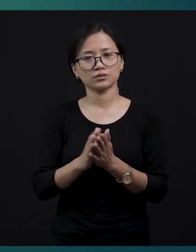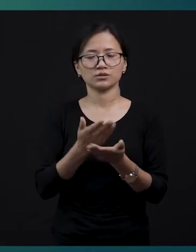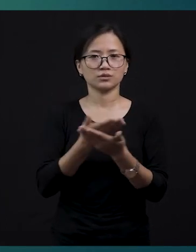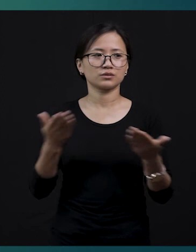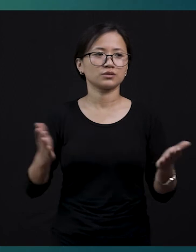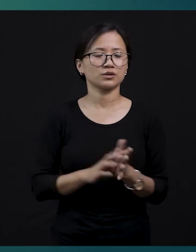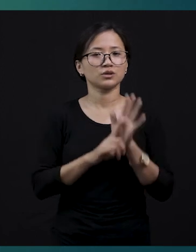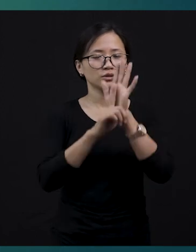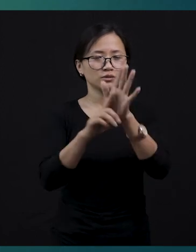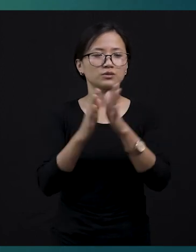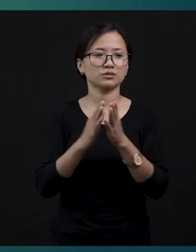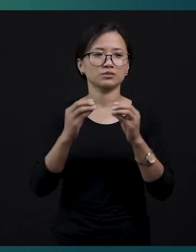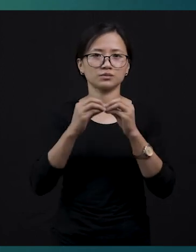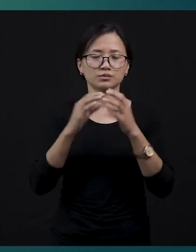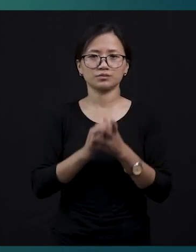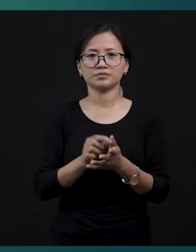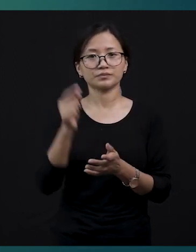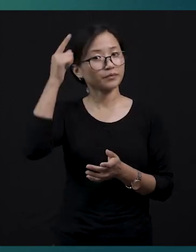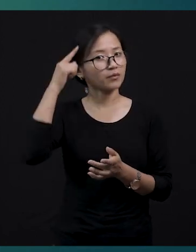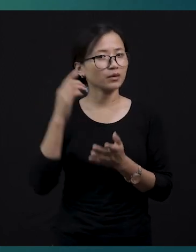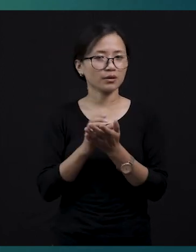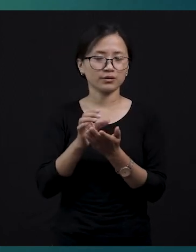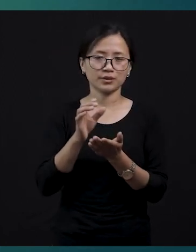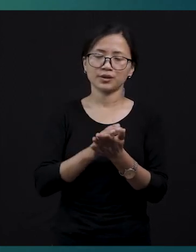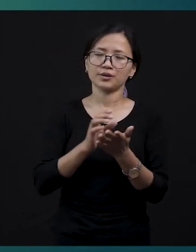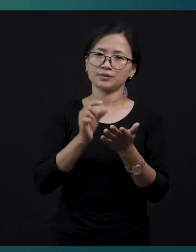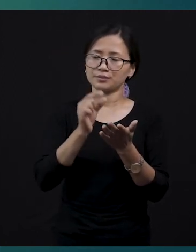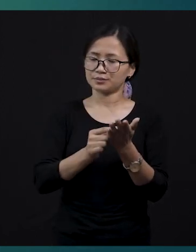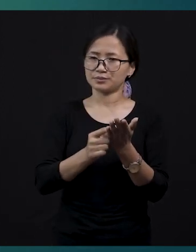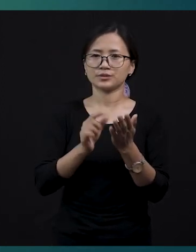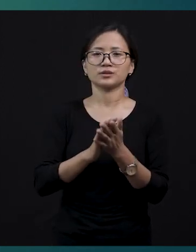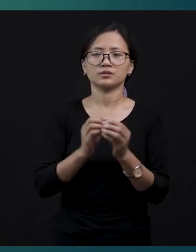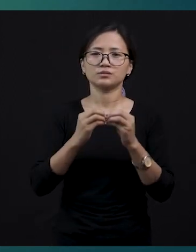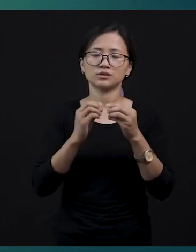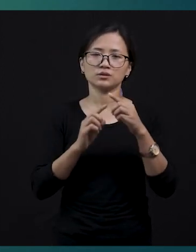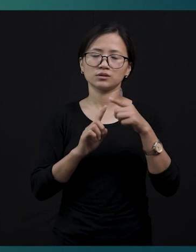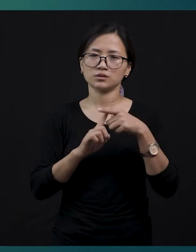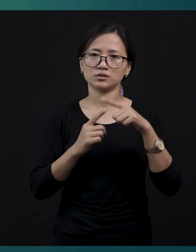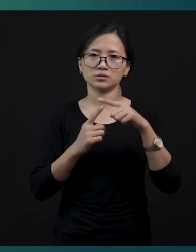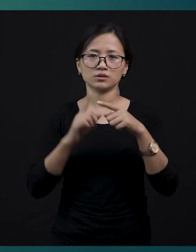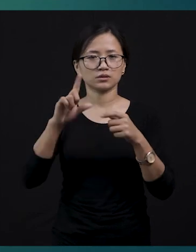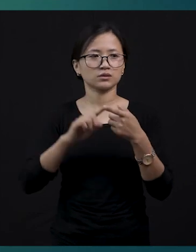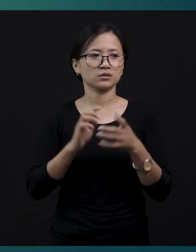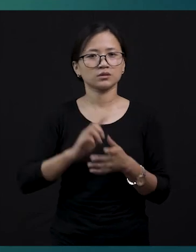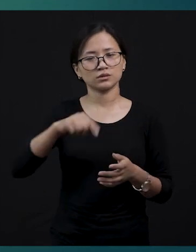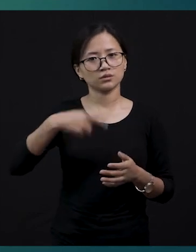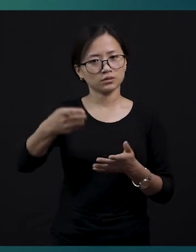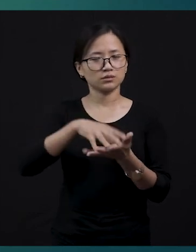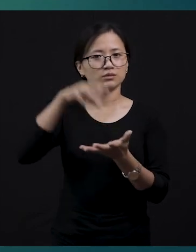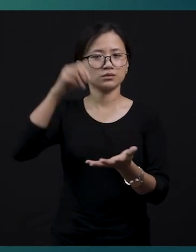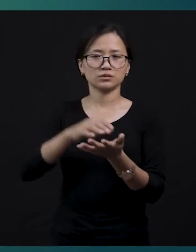I've just shown you a beetle here. They like to feed on this kind of animals. And then we are going to learn more about desert animals in the next